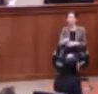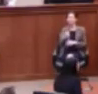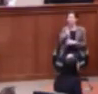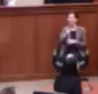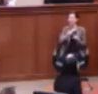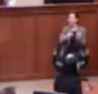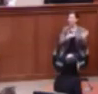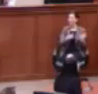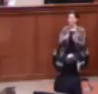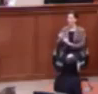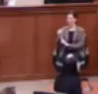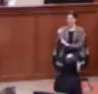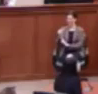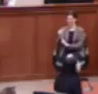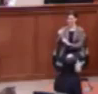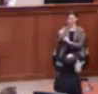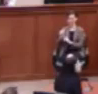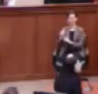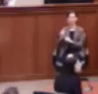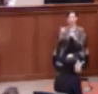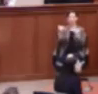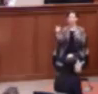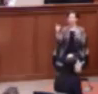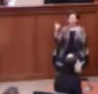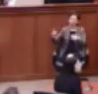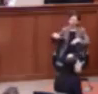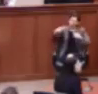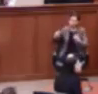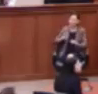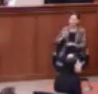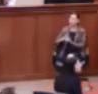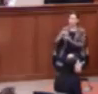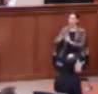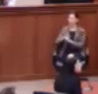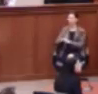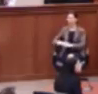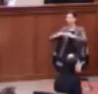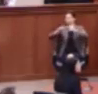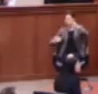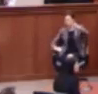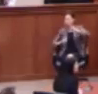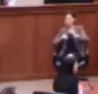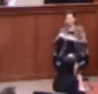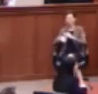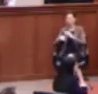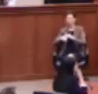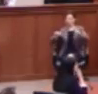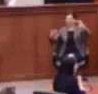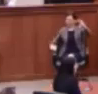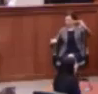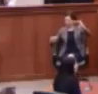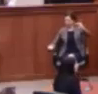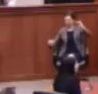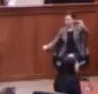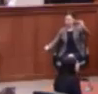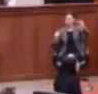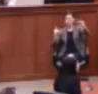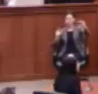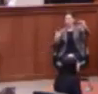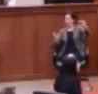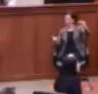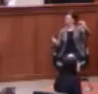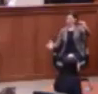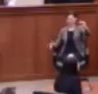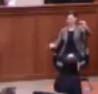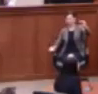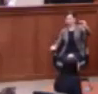pathways. We're looking to end those inequities that have existed for our students in not having access to the same facility, and we're